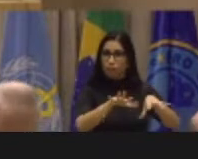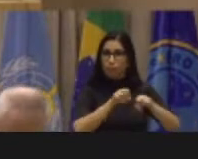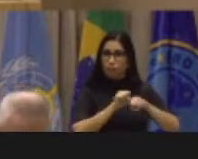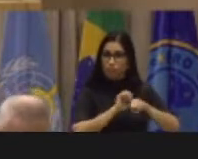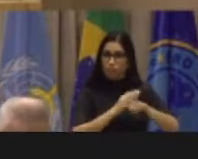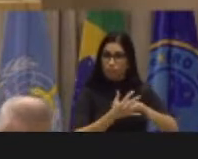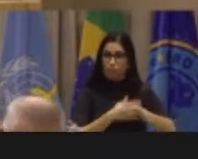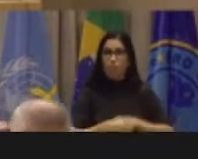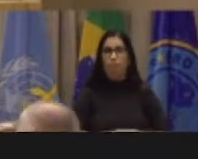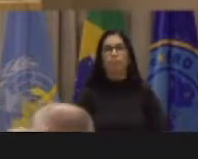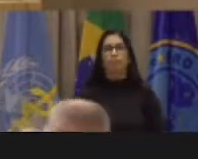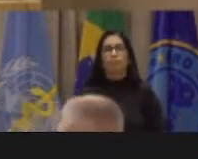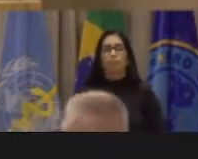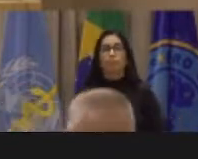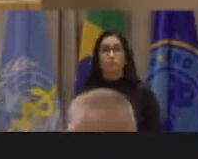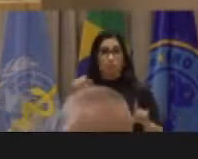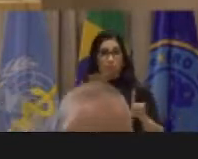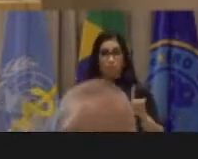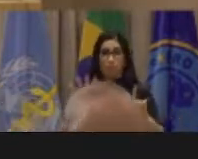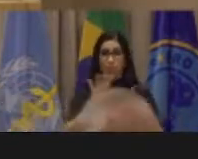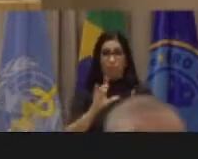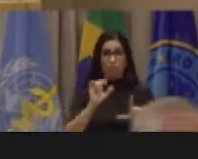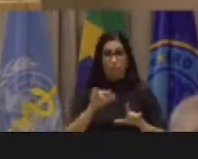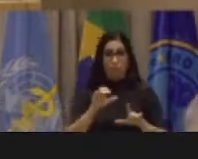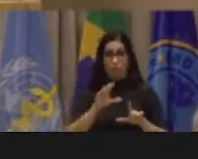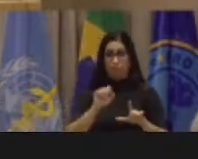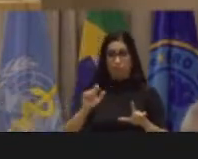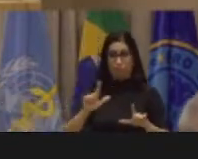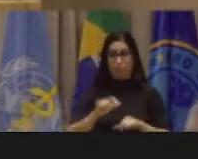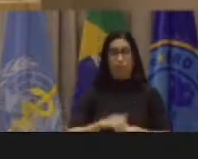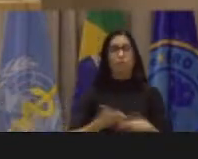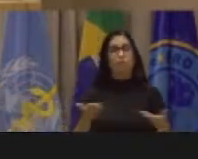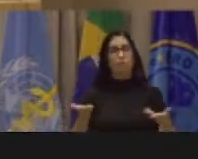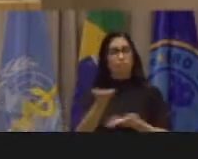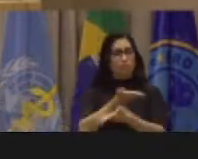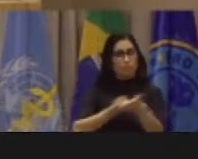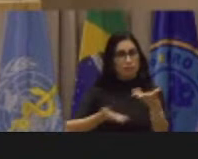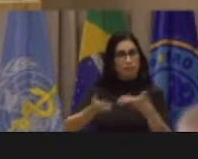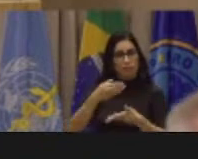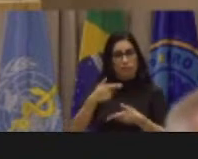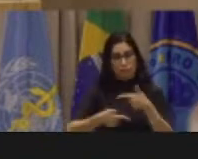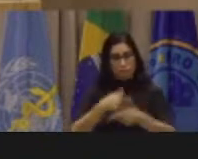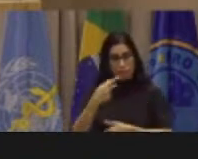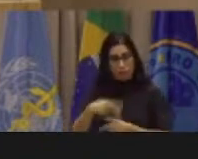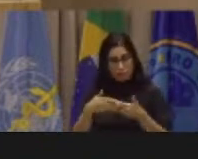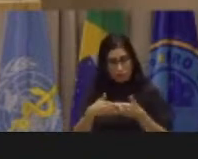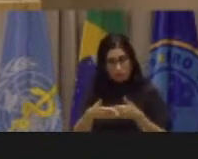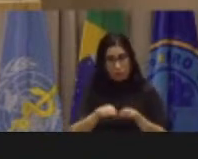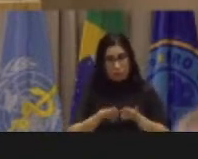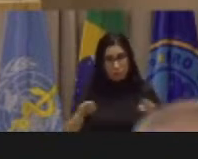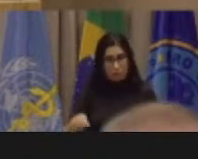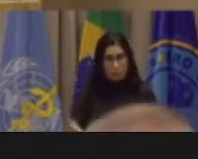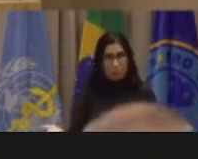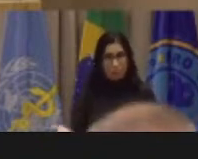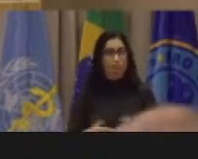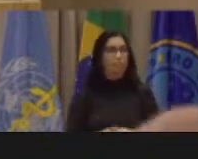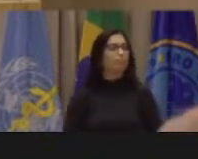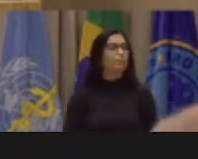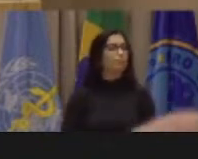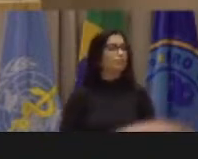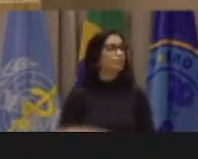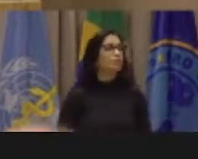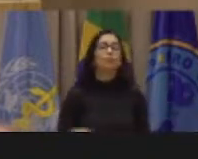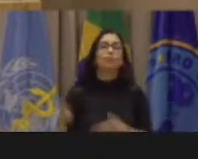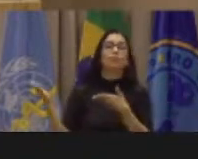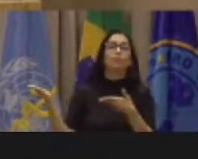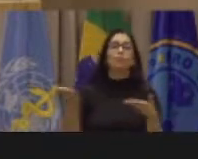research of patients with COVID-19, contribution to the global clinical platform. To coordinate the activities of this table, ladies and gentlemen,